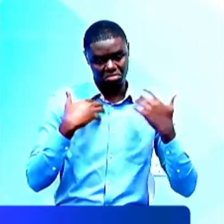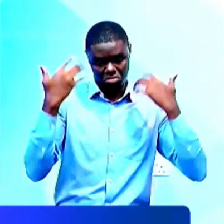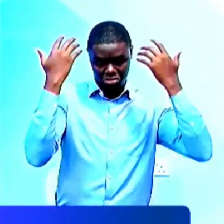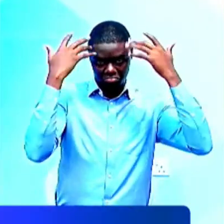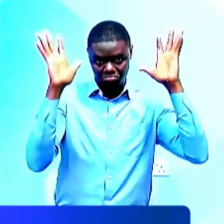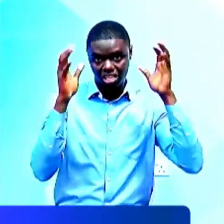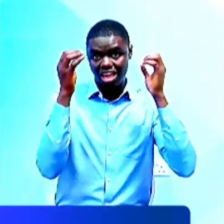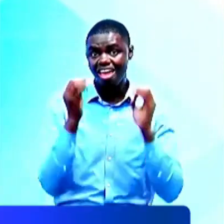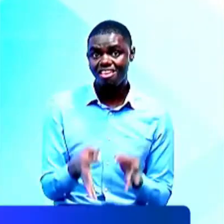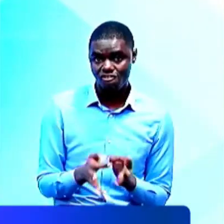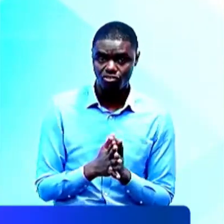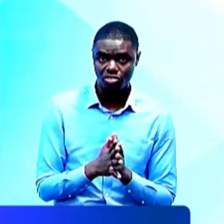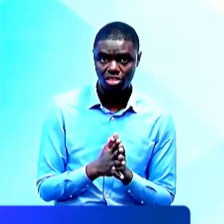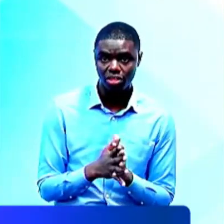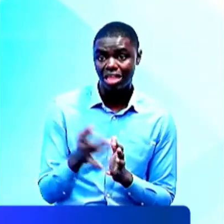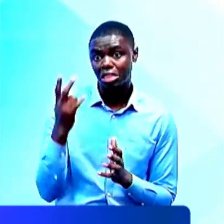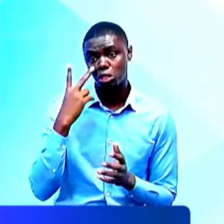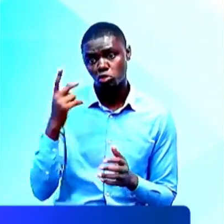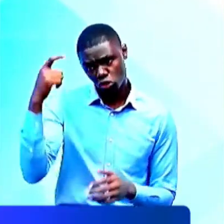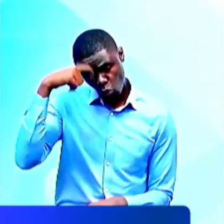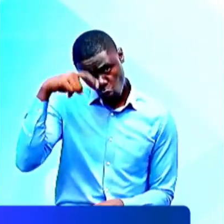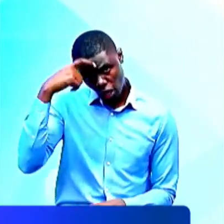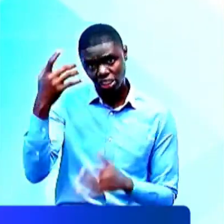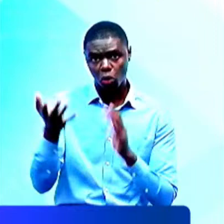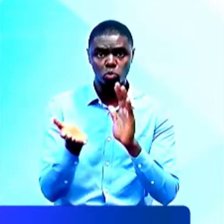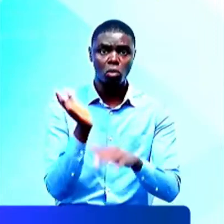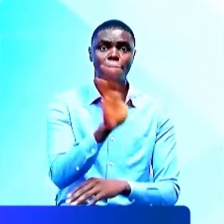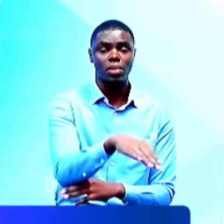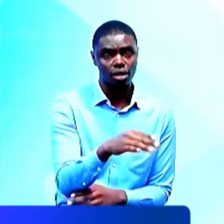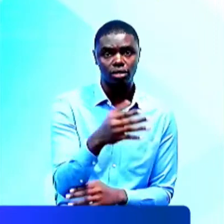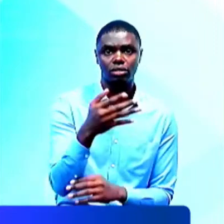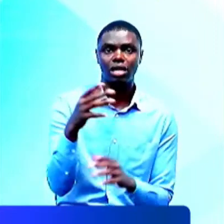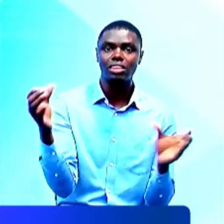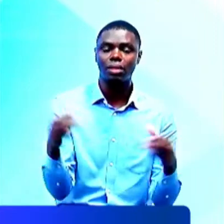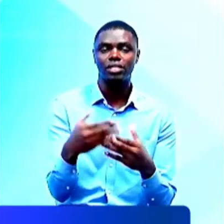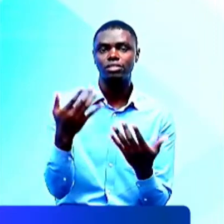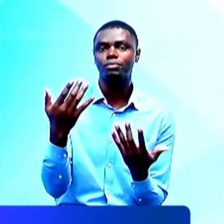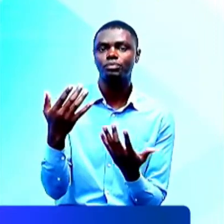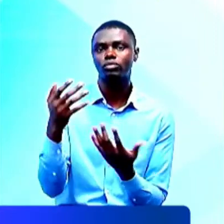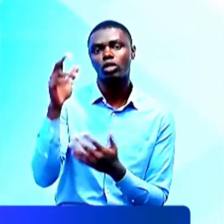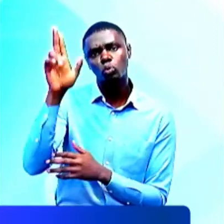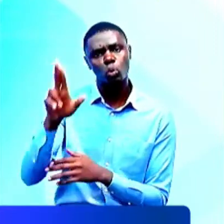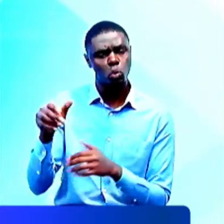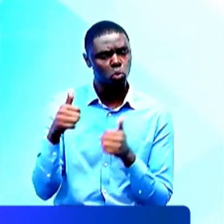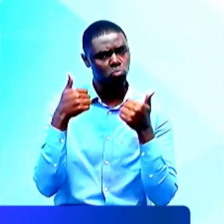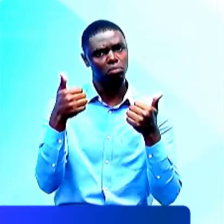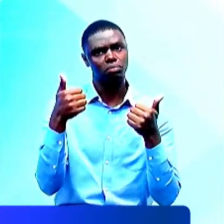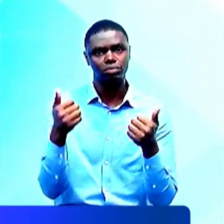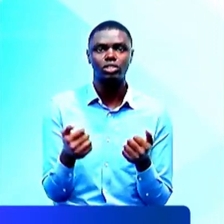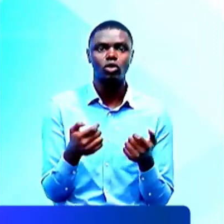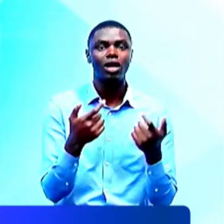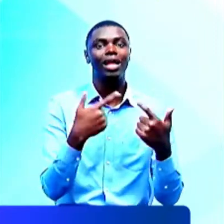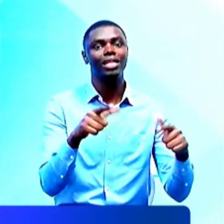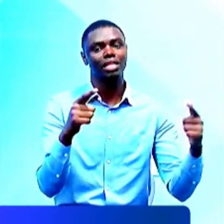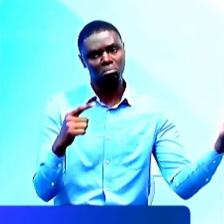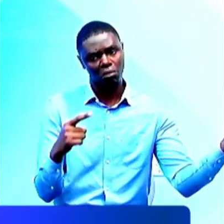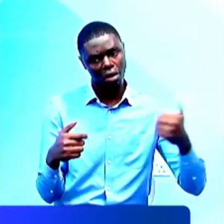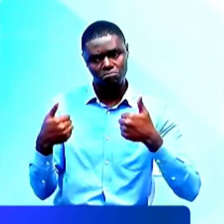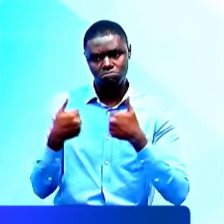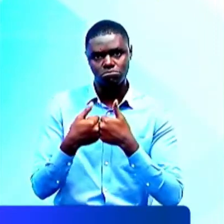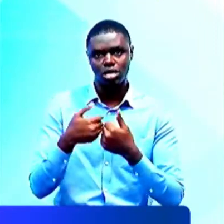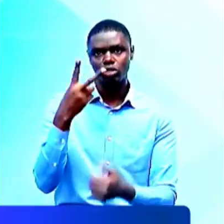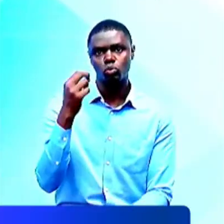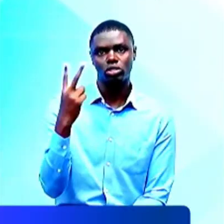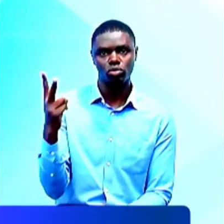if they saw it wise to return the party to their owner, then that is good. Let them come and face us come 2027. We are